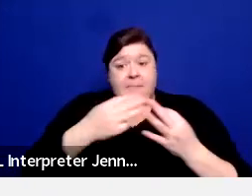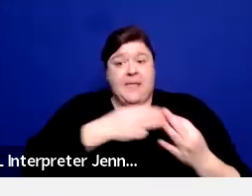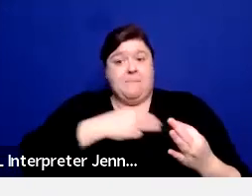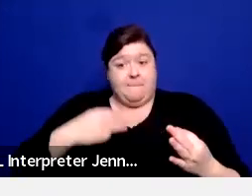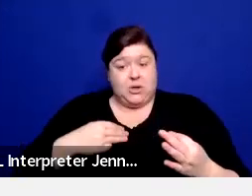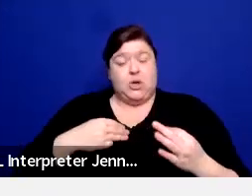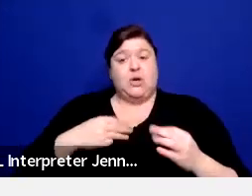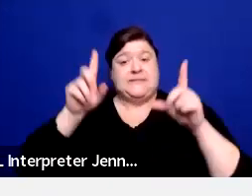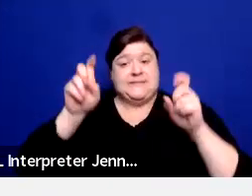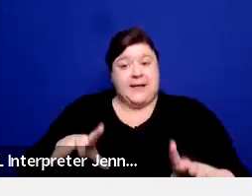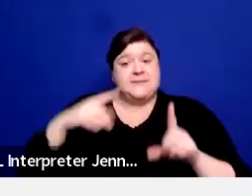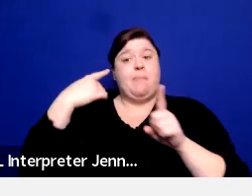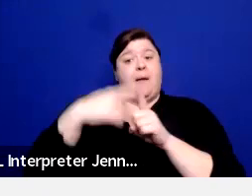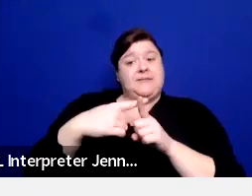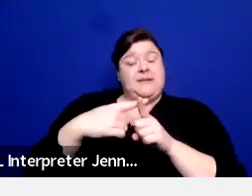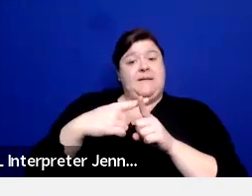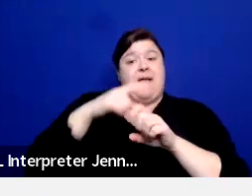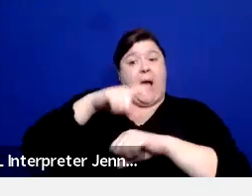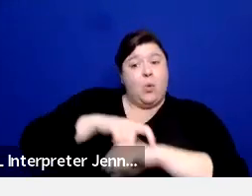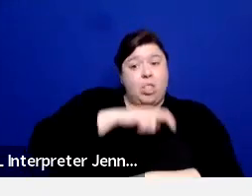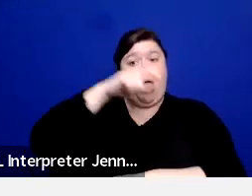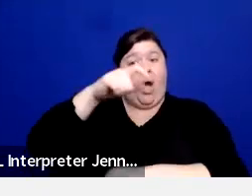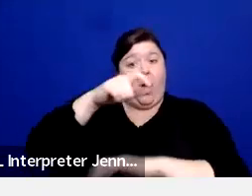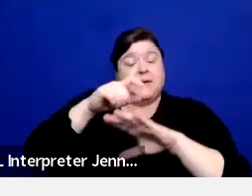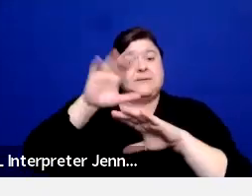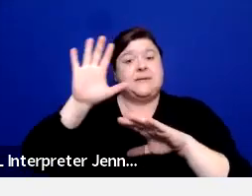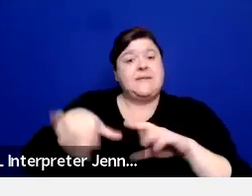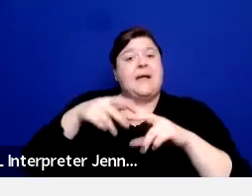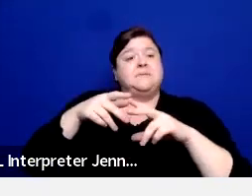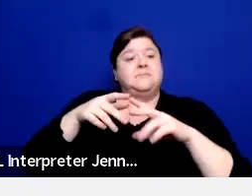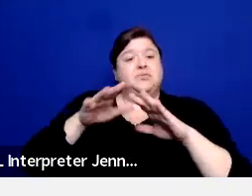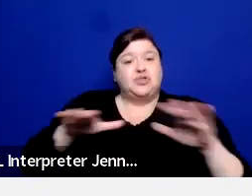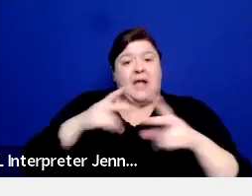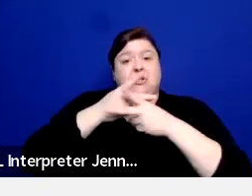long does the child care have to be quarantined for that?